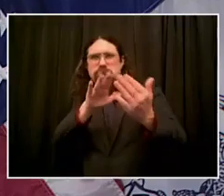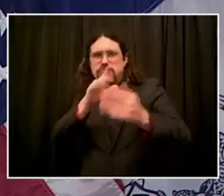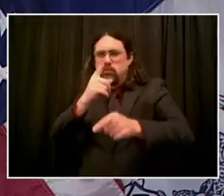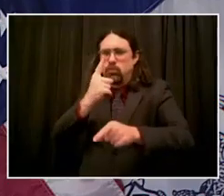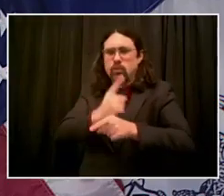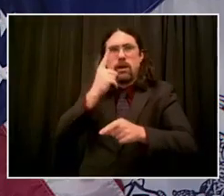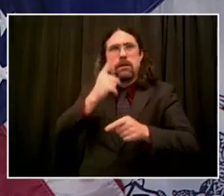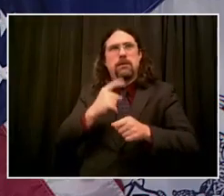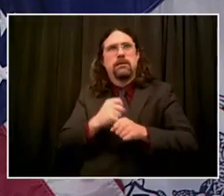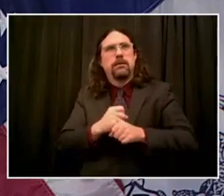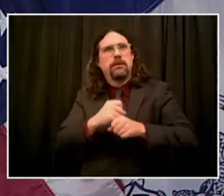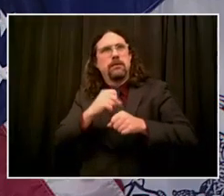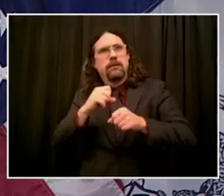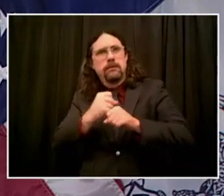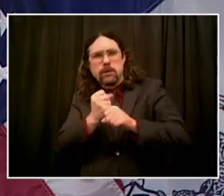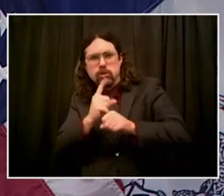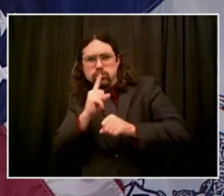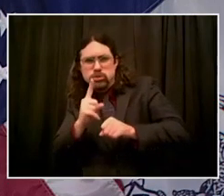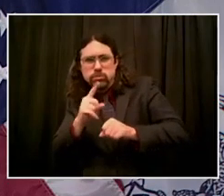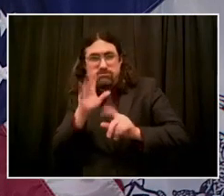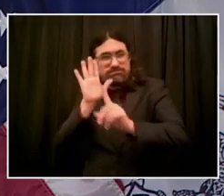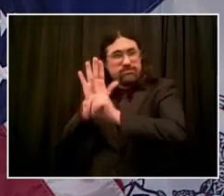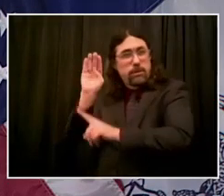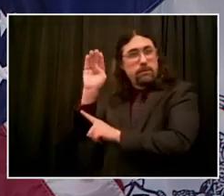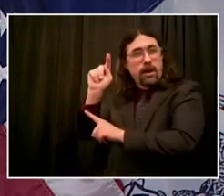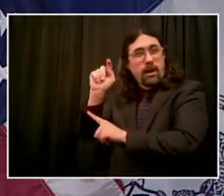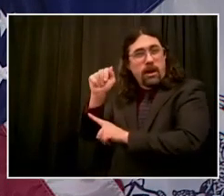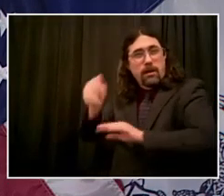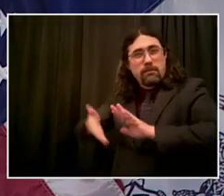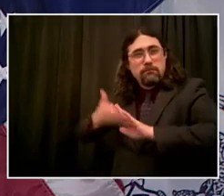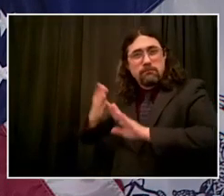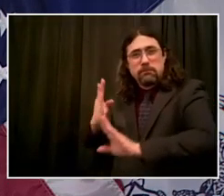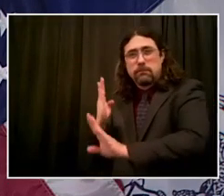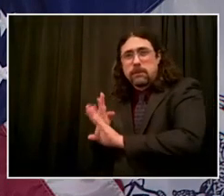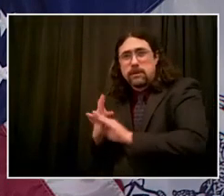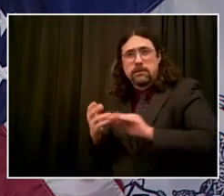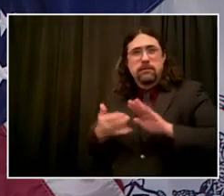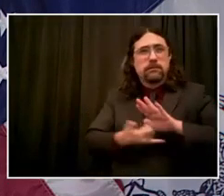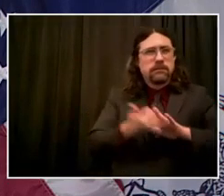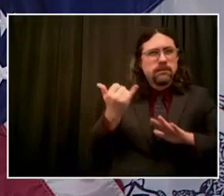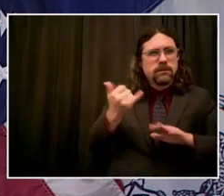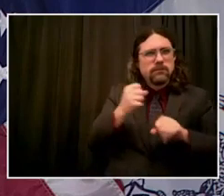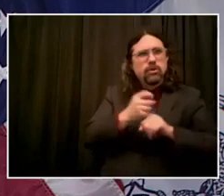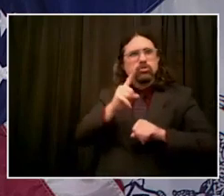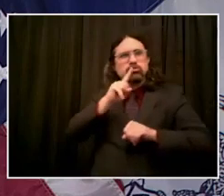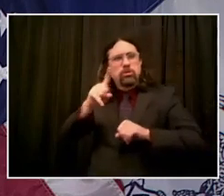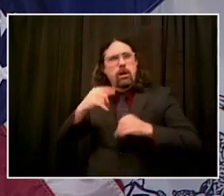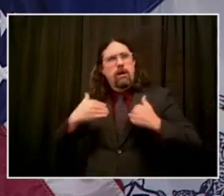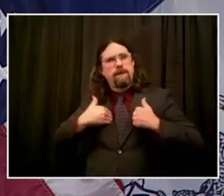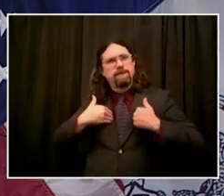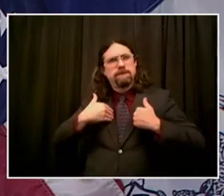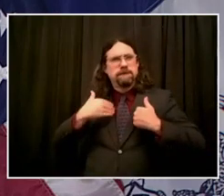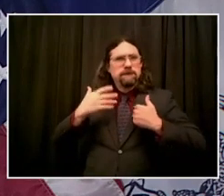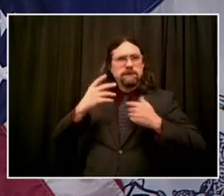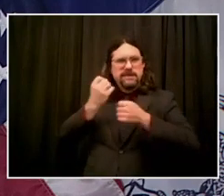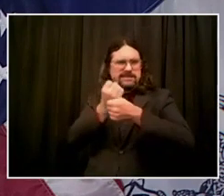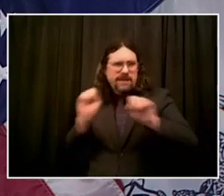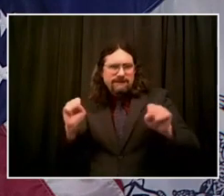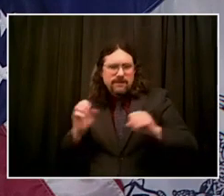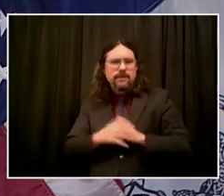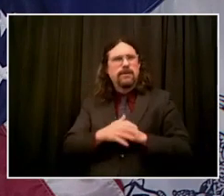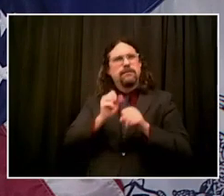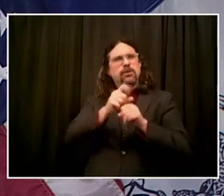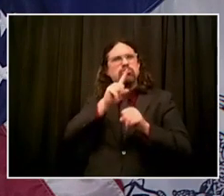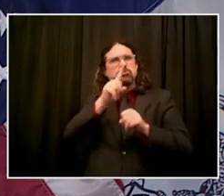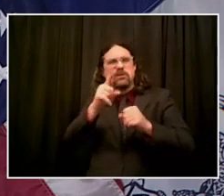transit, they'll be able to do it with a real sense of assurance. And that's necessary because that's how most people get around. So we don't have an option of saying, oh,